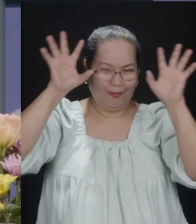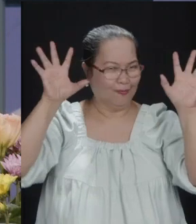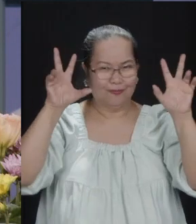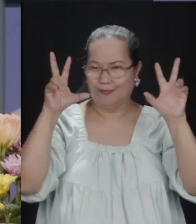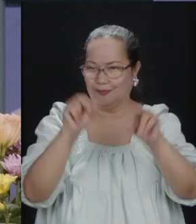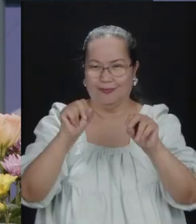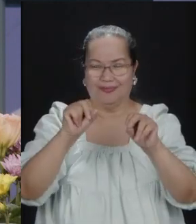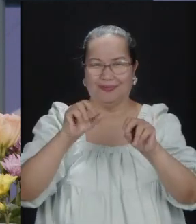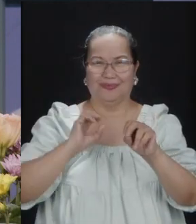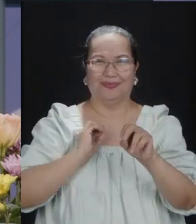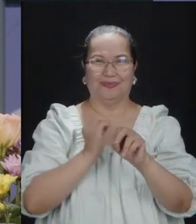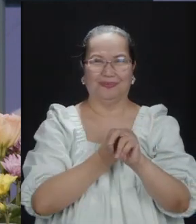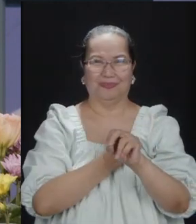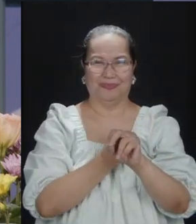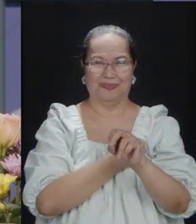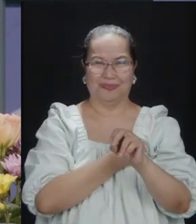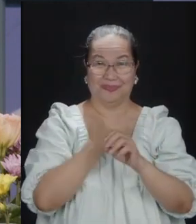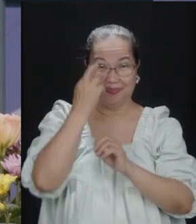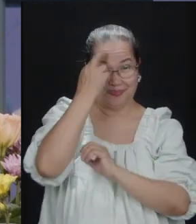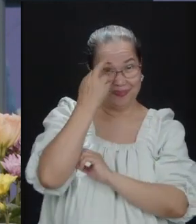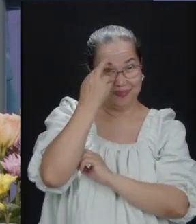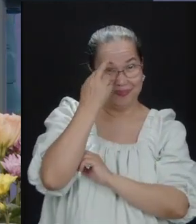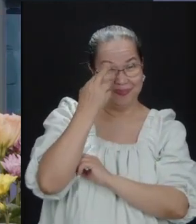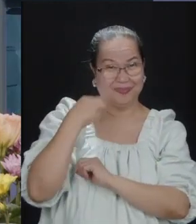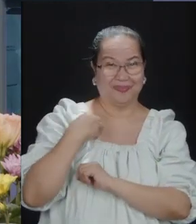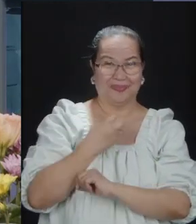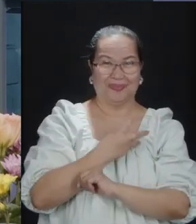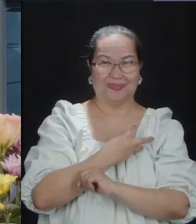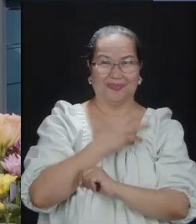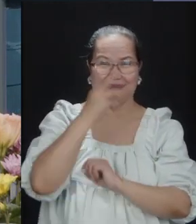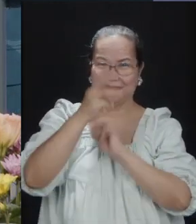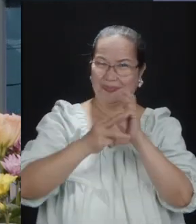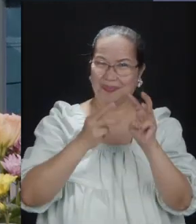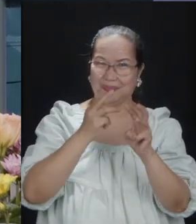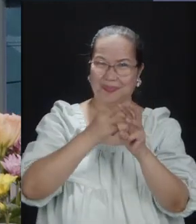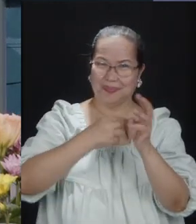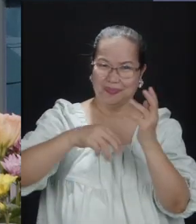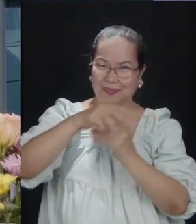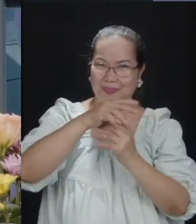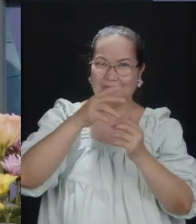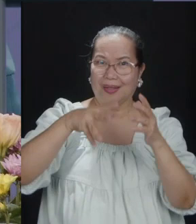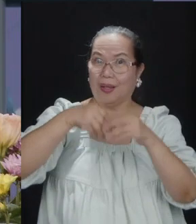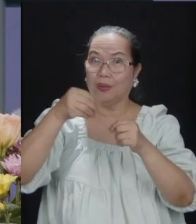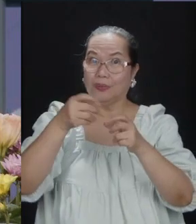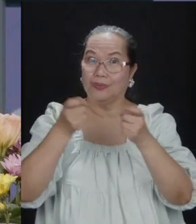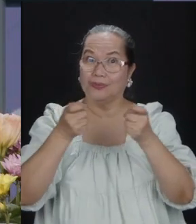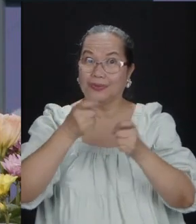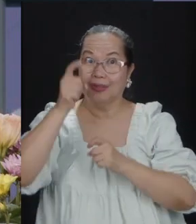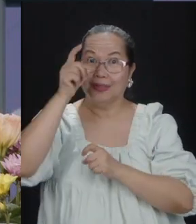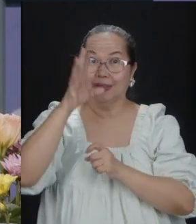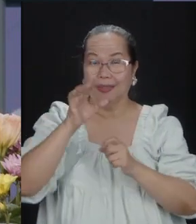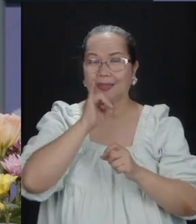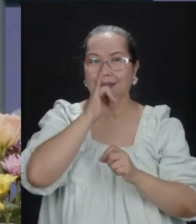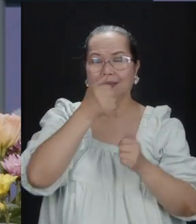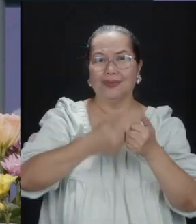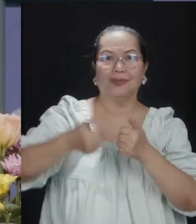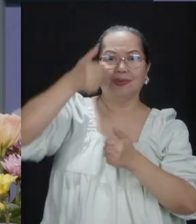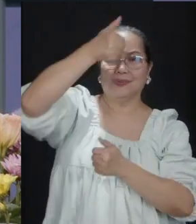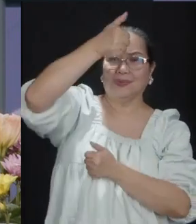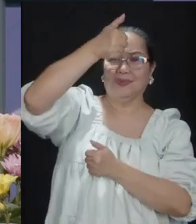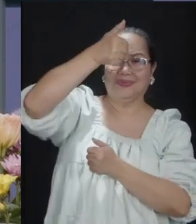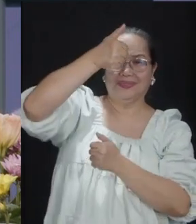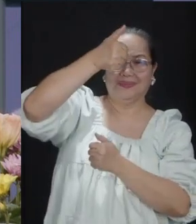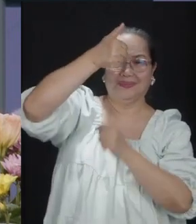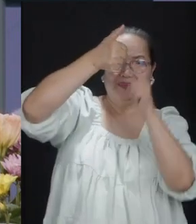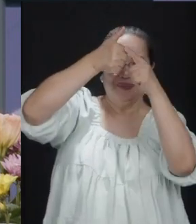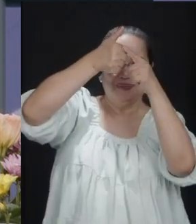Our reality, our world, will never spin out of control because our God is sovereign and He